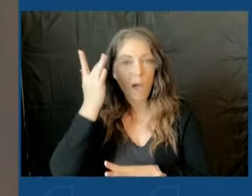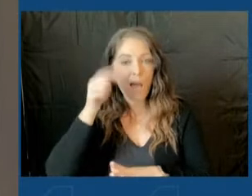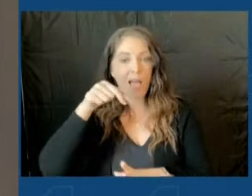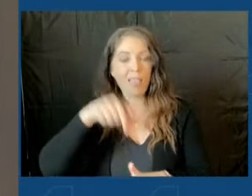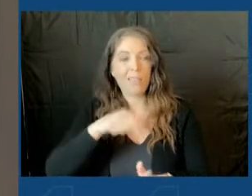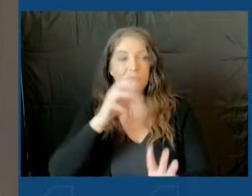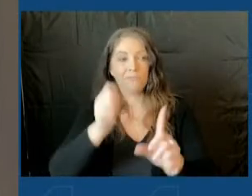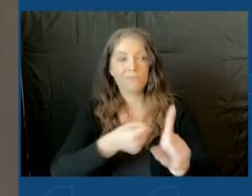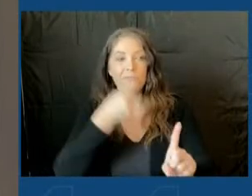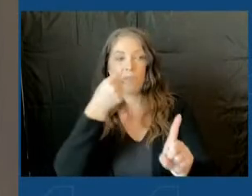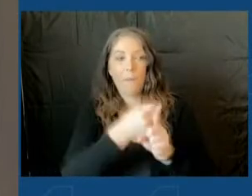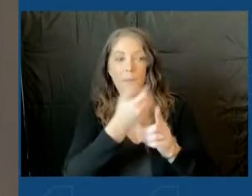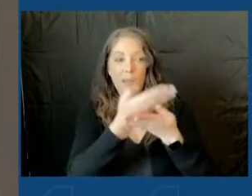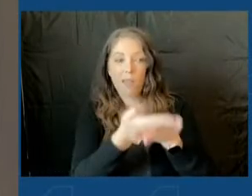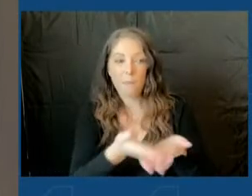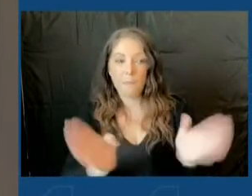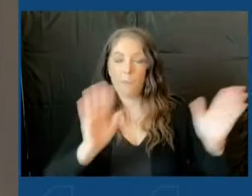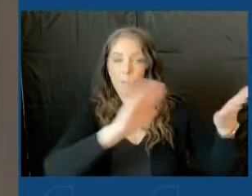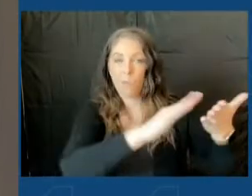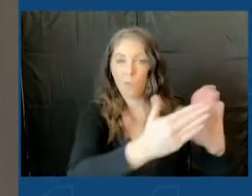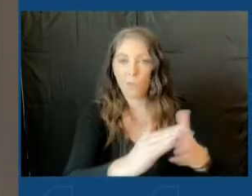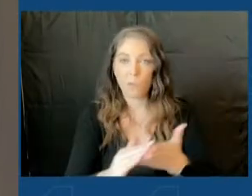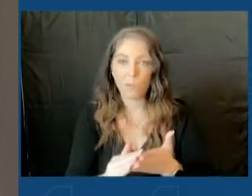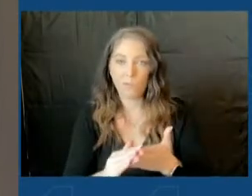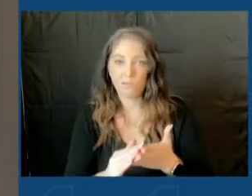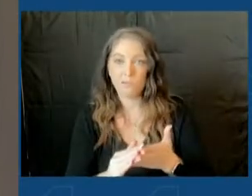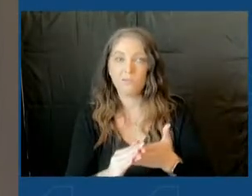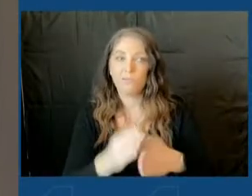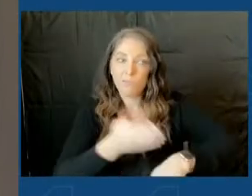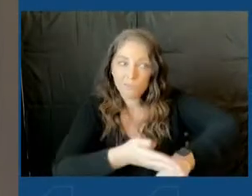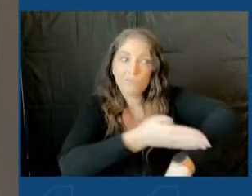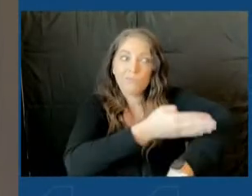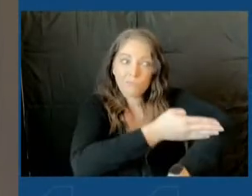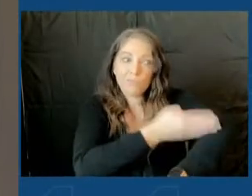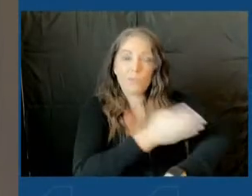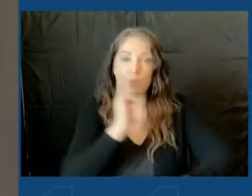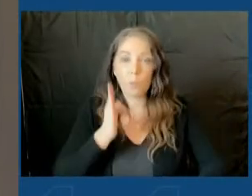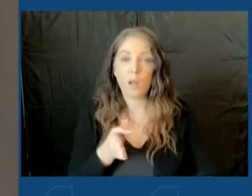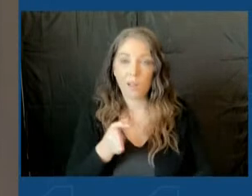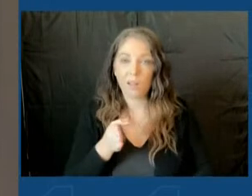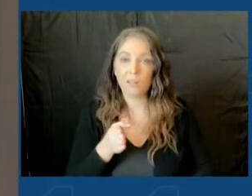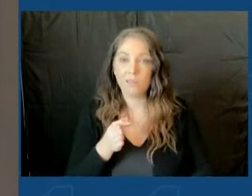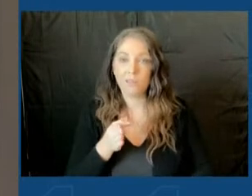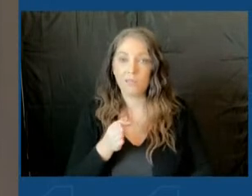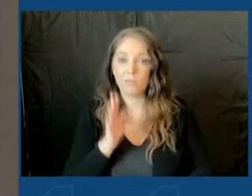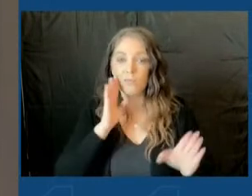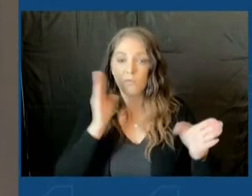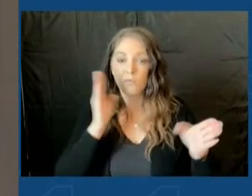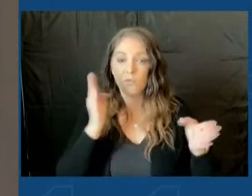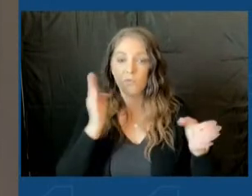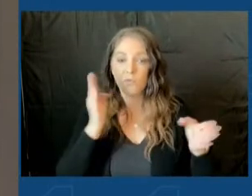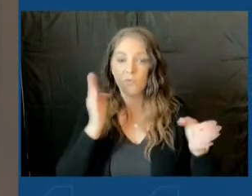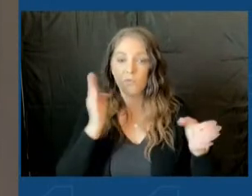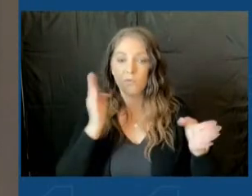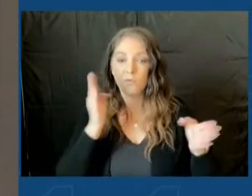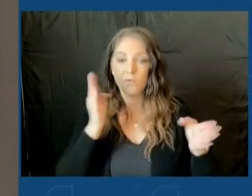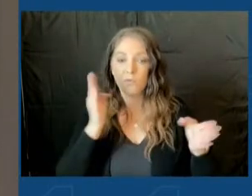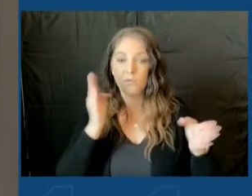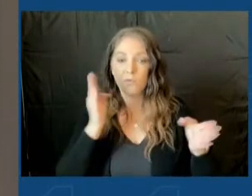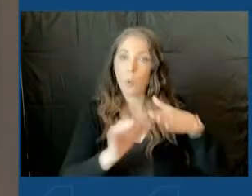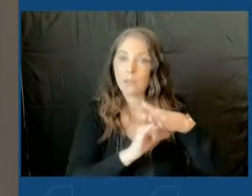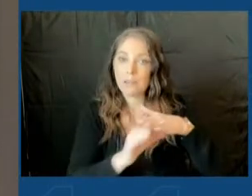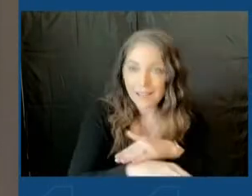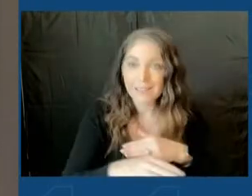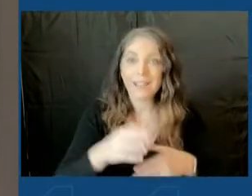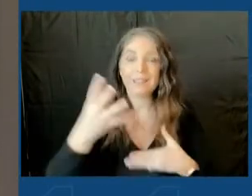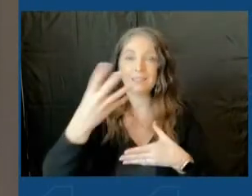the public realm in that community and making significant improvements. It's about new subway station access into Penn Station,